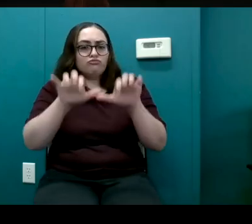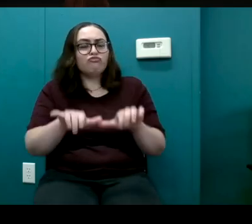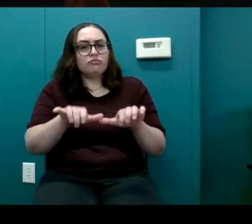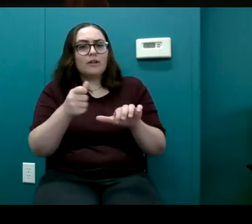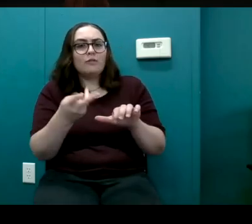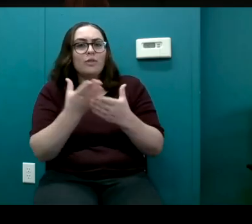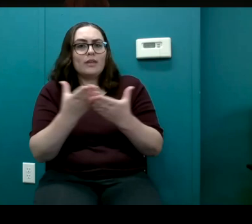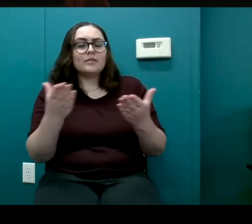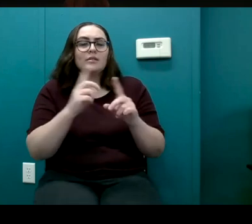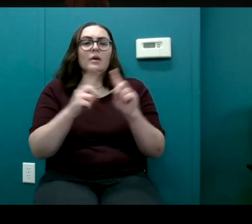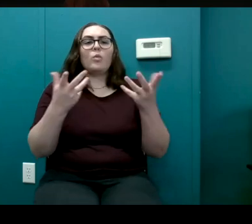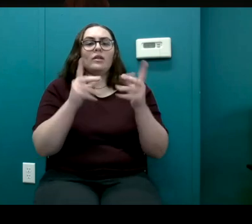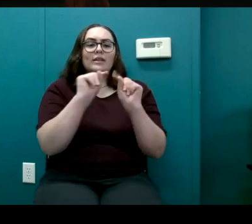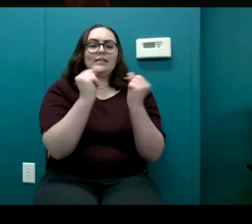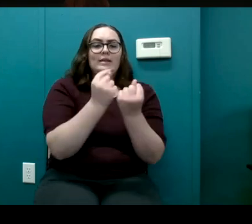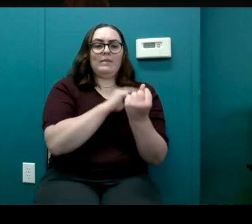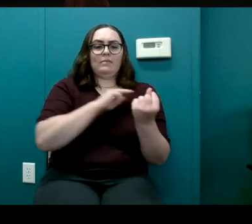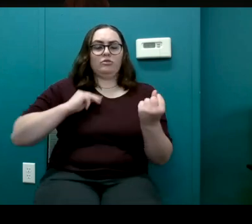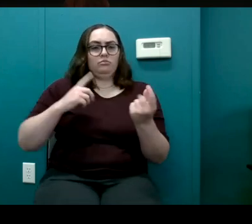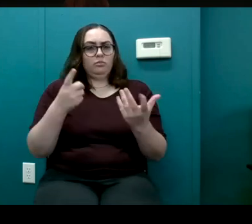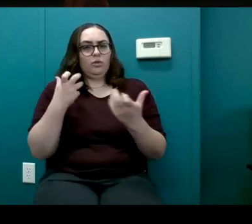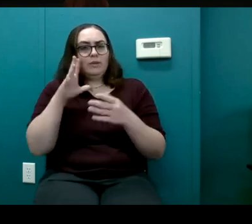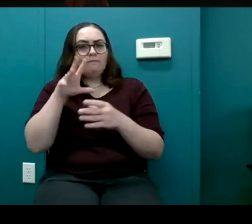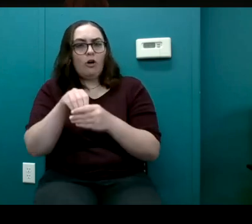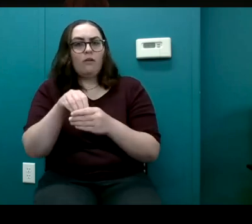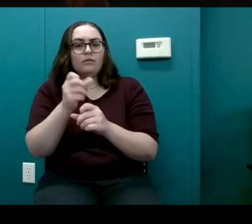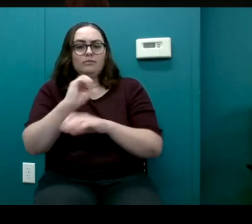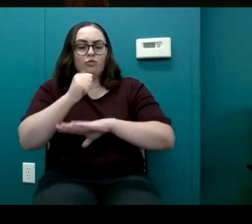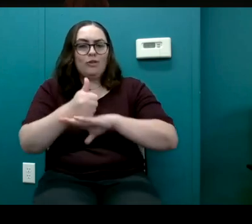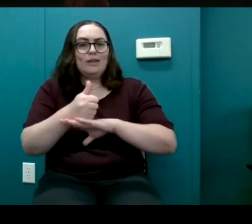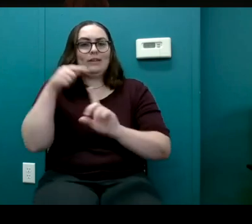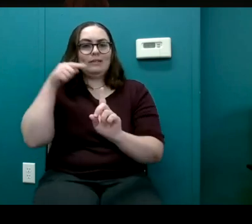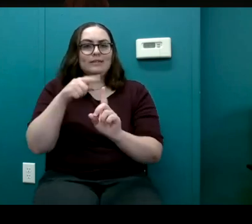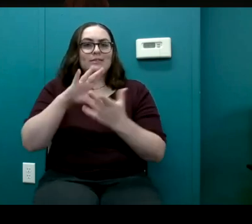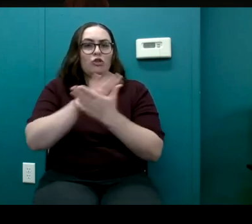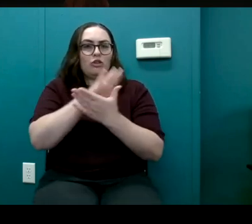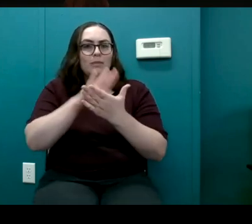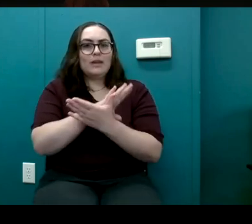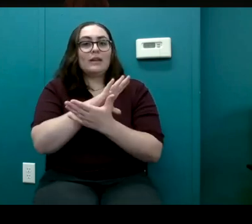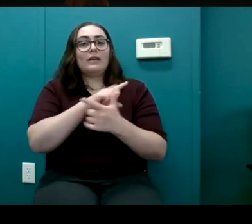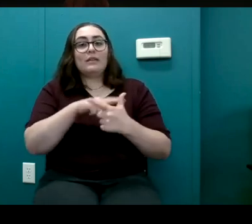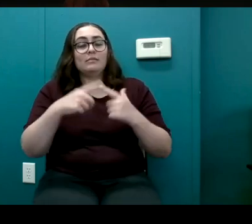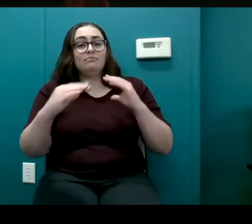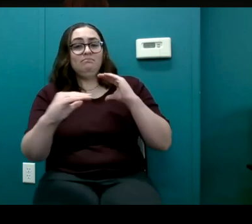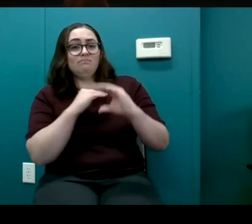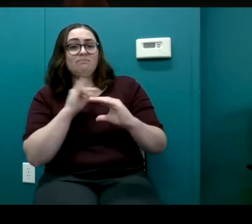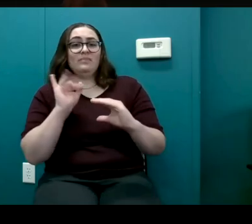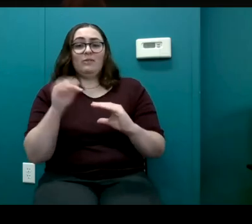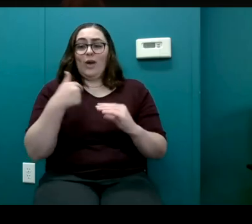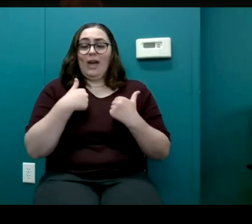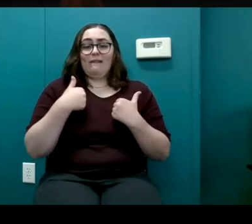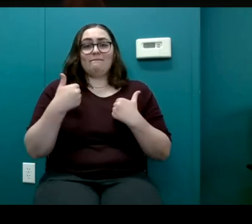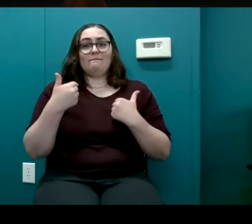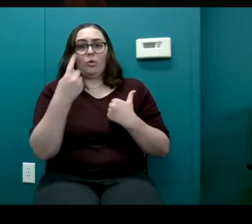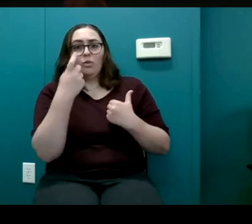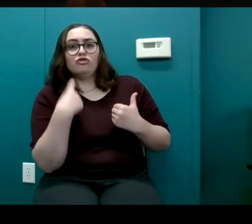But who are the team members that you would like to be involved in creating this document? And then email me if you have any questions or would like any